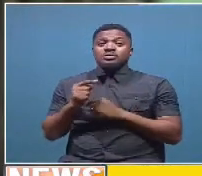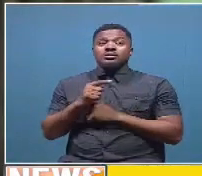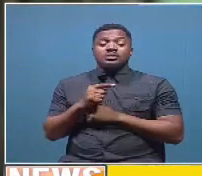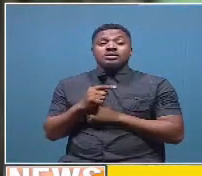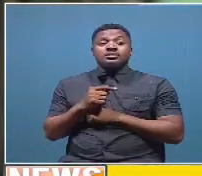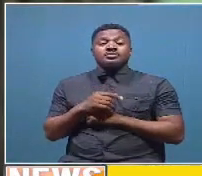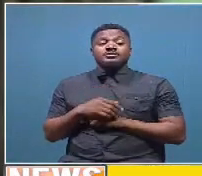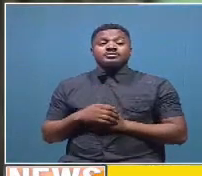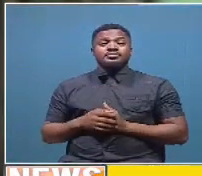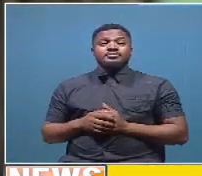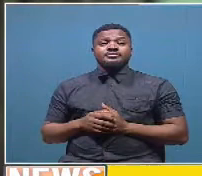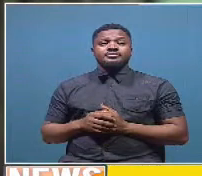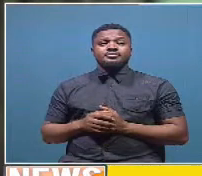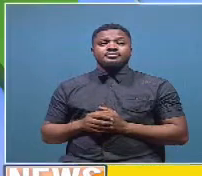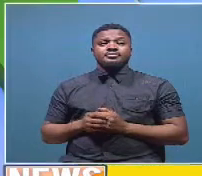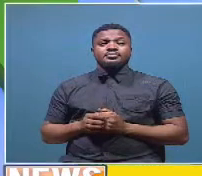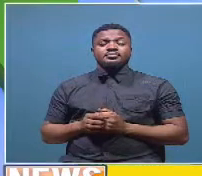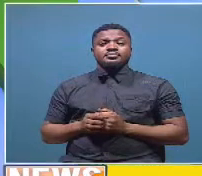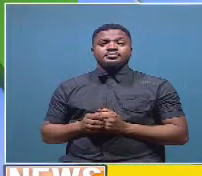Now,